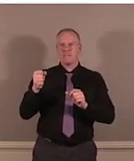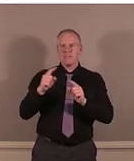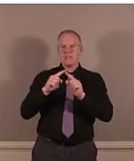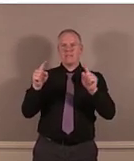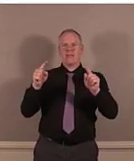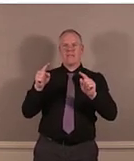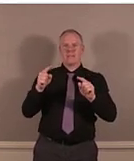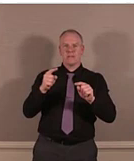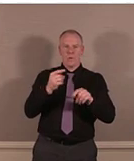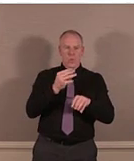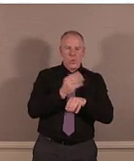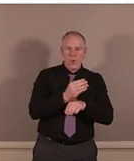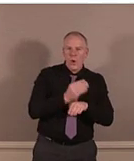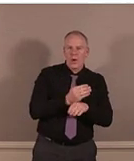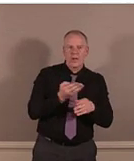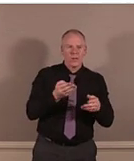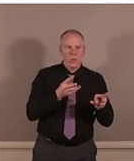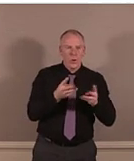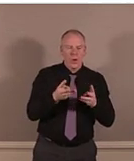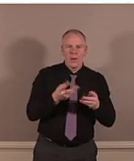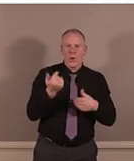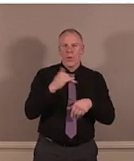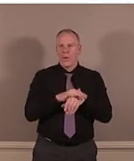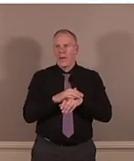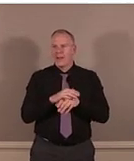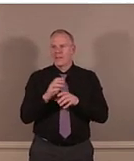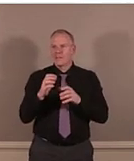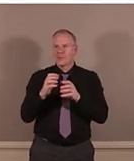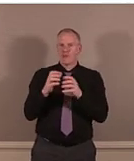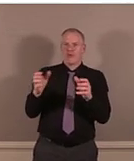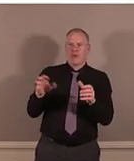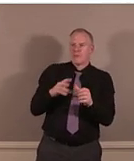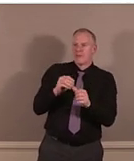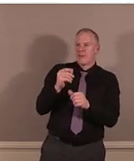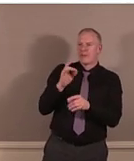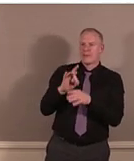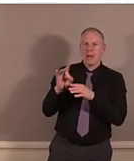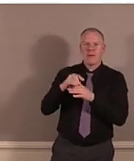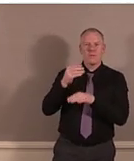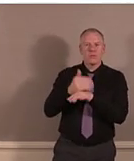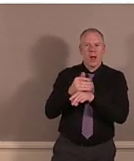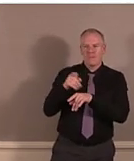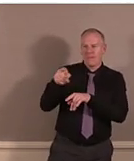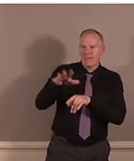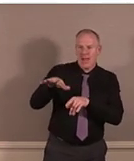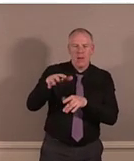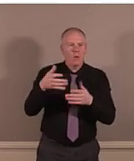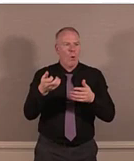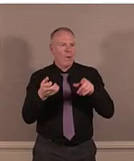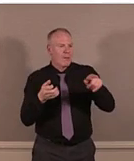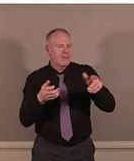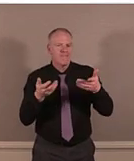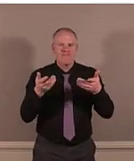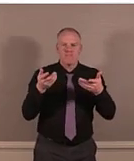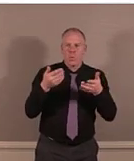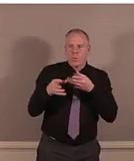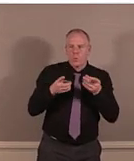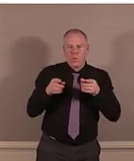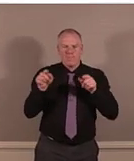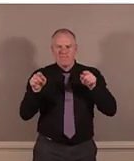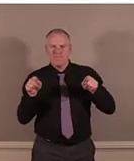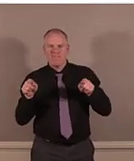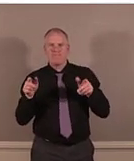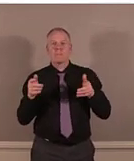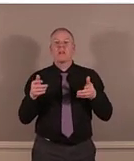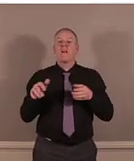different occupations, where's the growth in particular jobs, would it be good to go into that particular area or another area? Again,